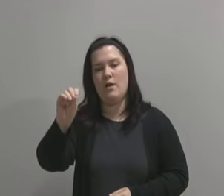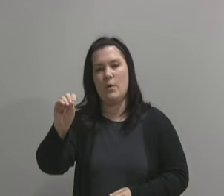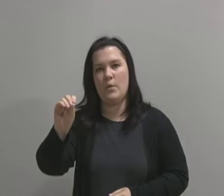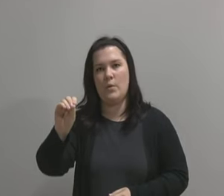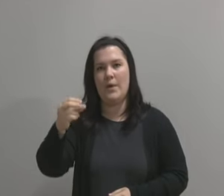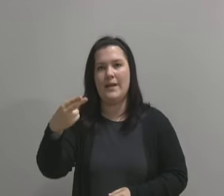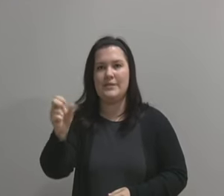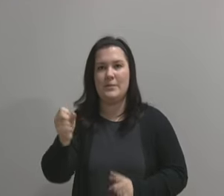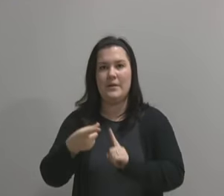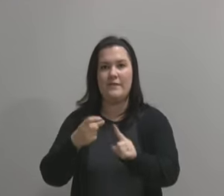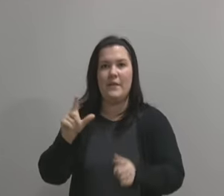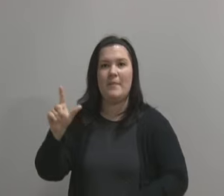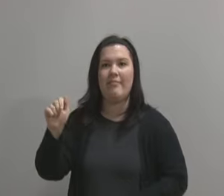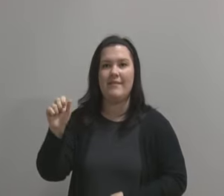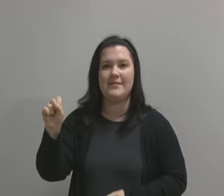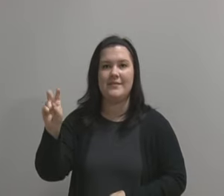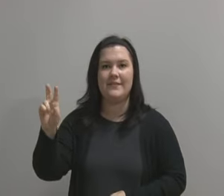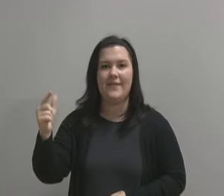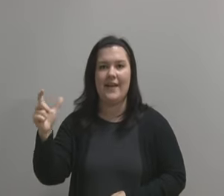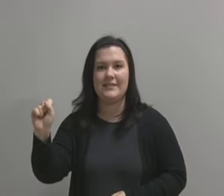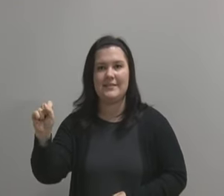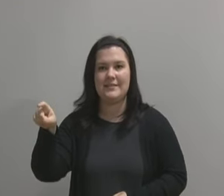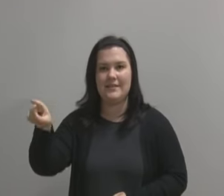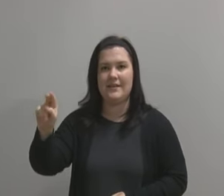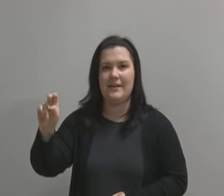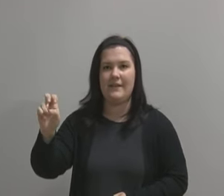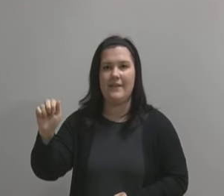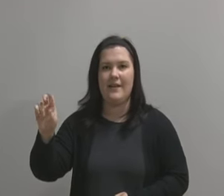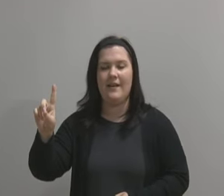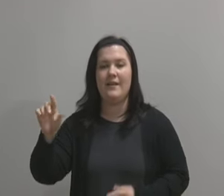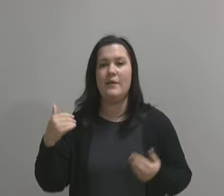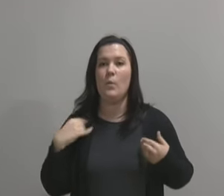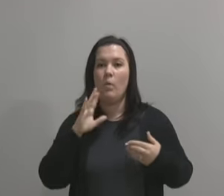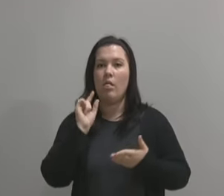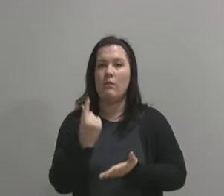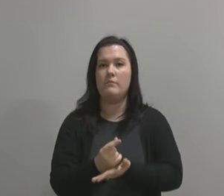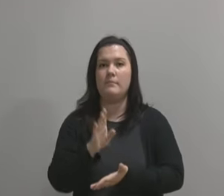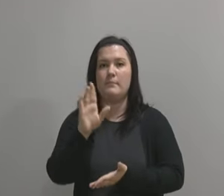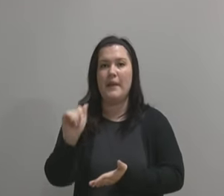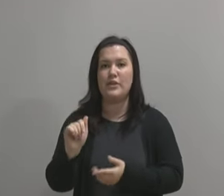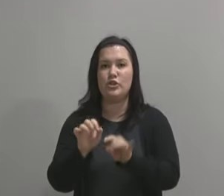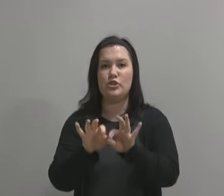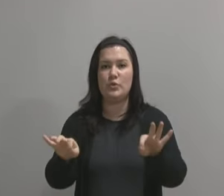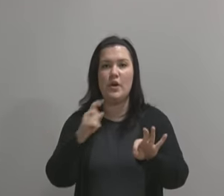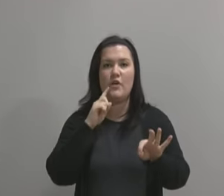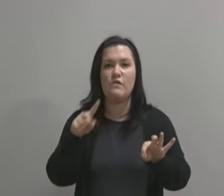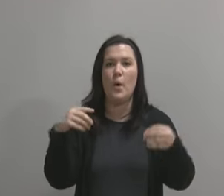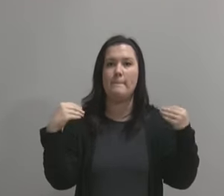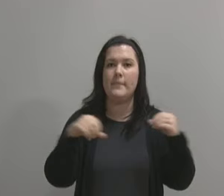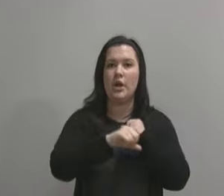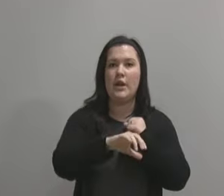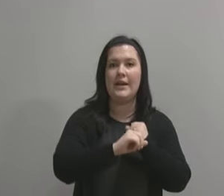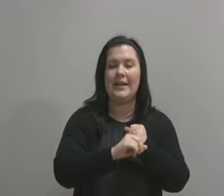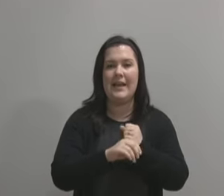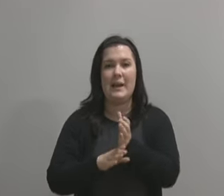Nevada. He's graduating today with a bachelor's degree in marketing and a minor in